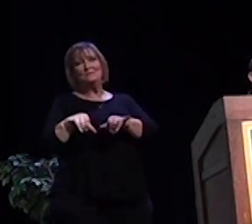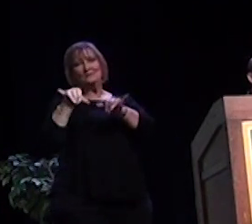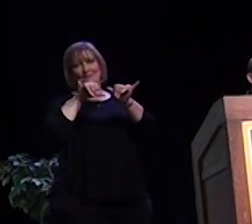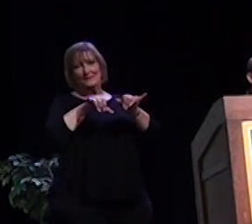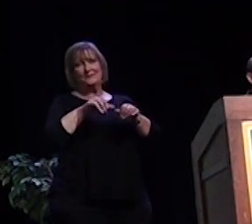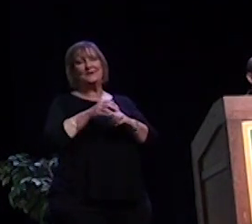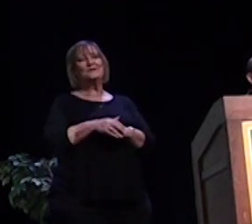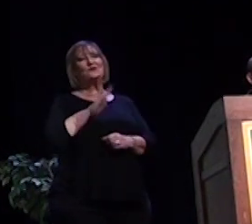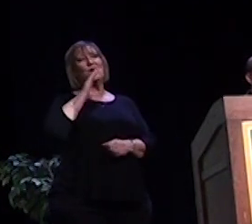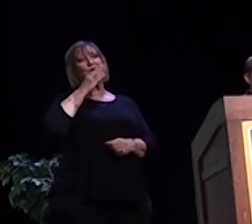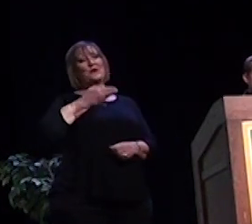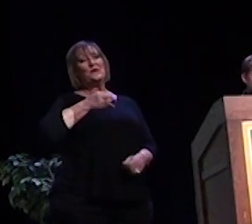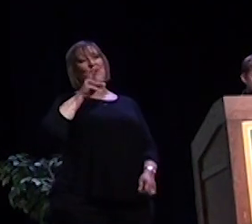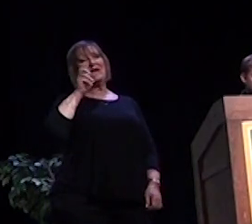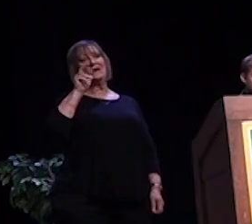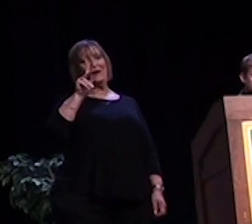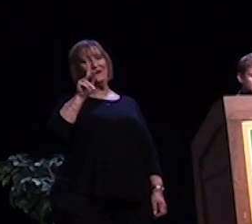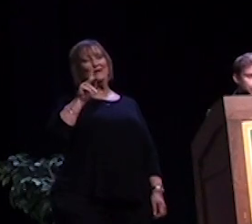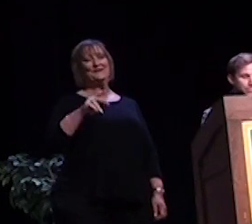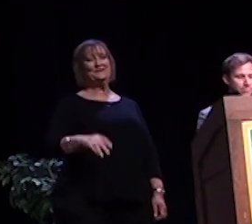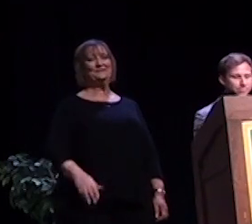join me in welcoming Eric Estrada.